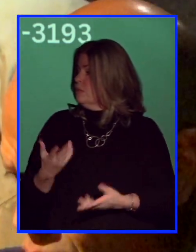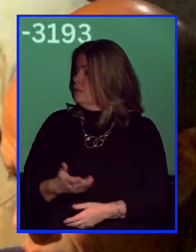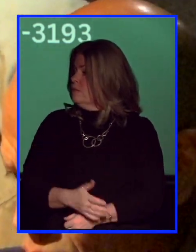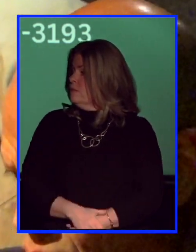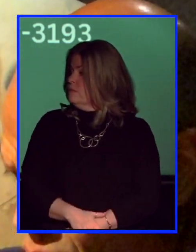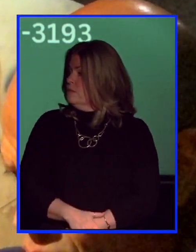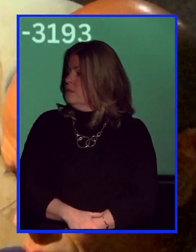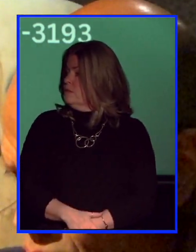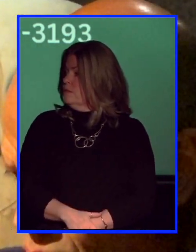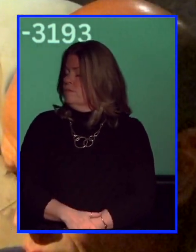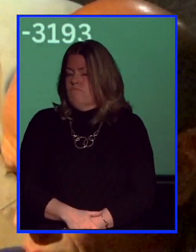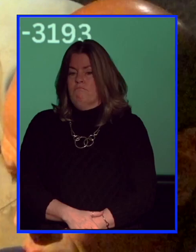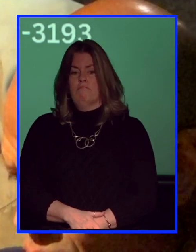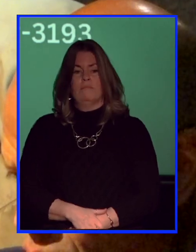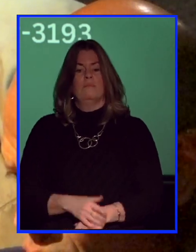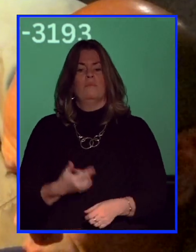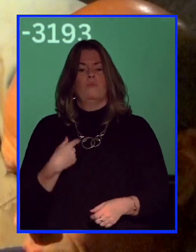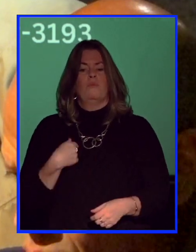what's this worth?